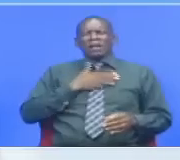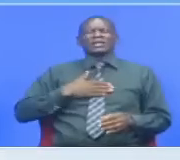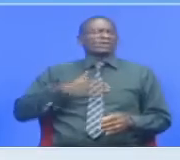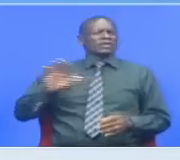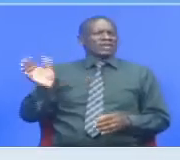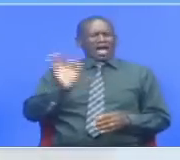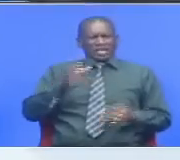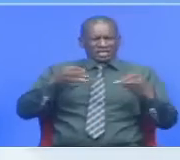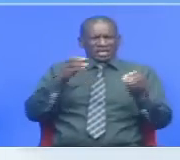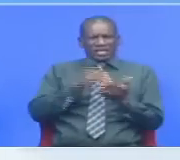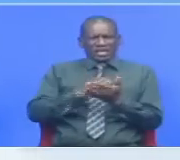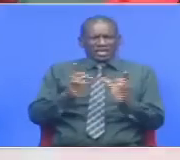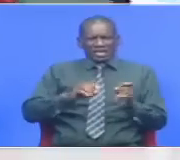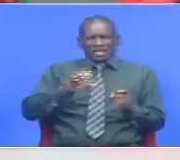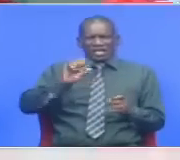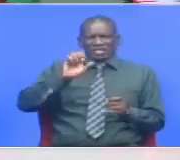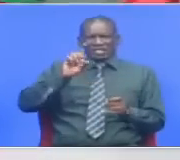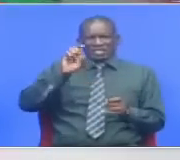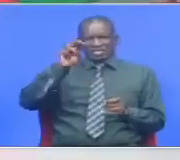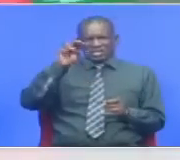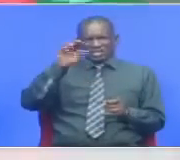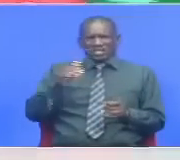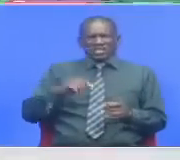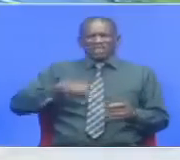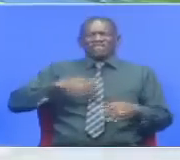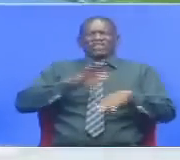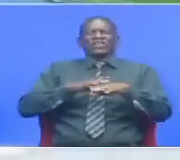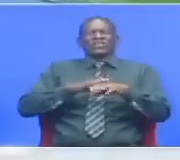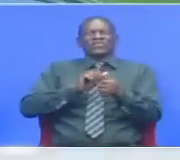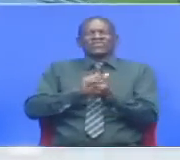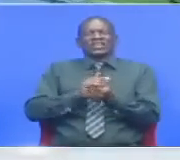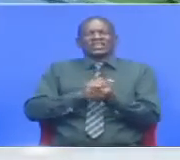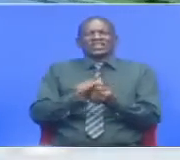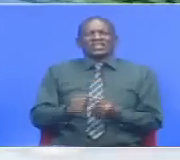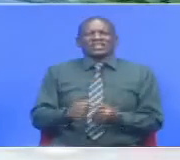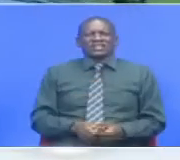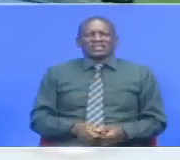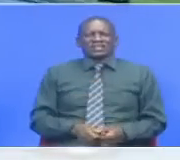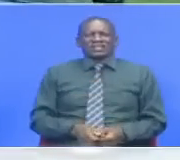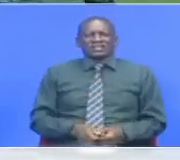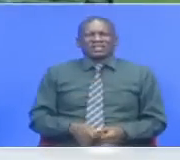Tafadhali. Sydney Chazima, Feel Good Friday, NTV.